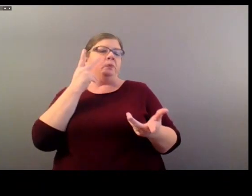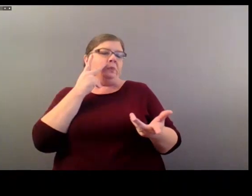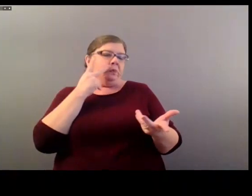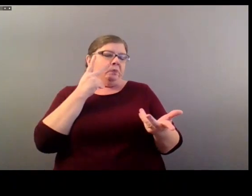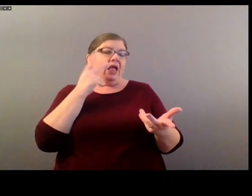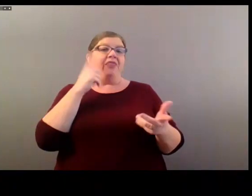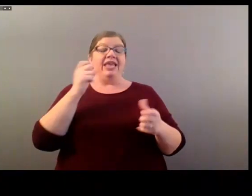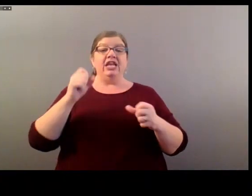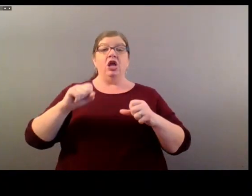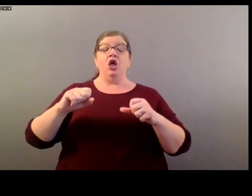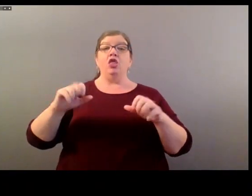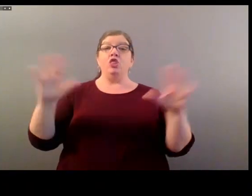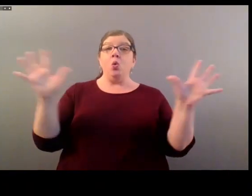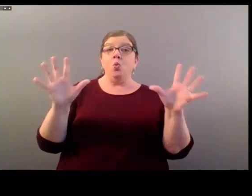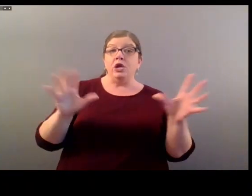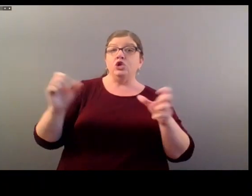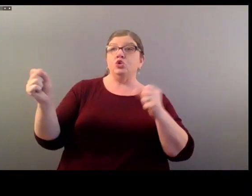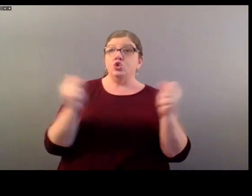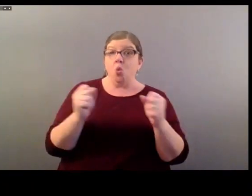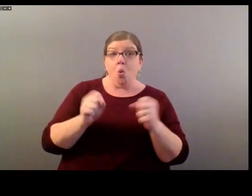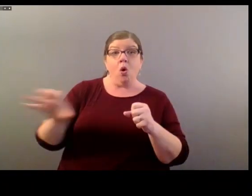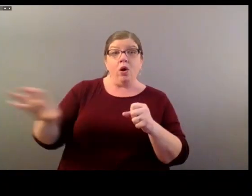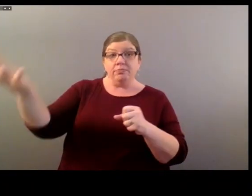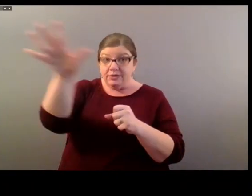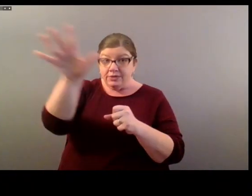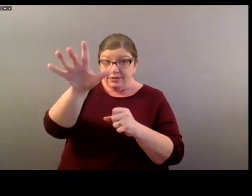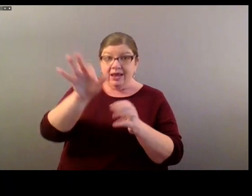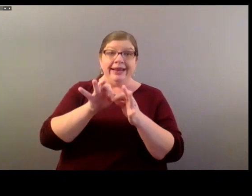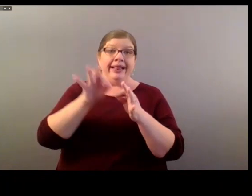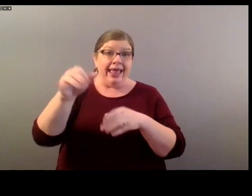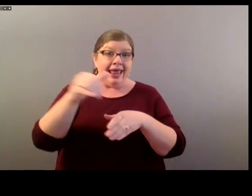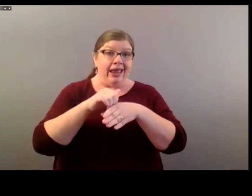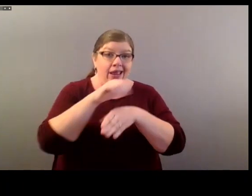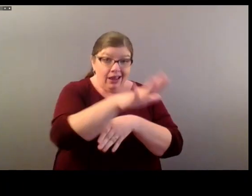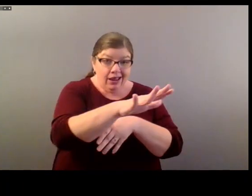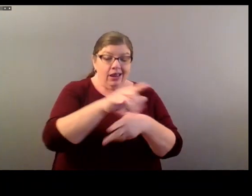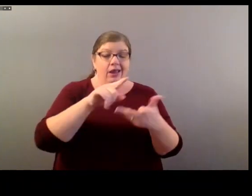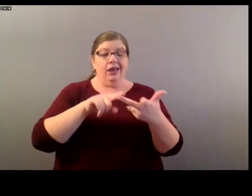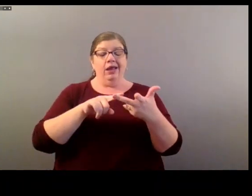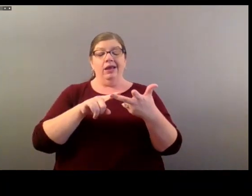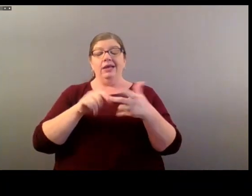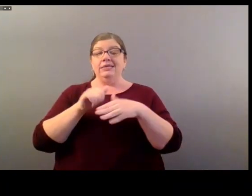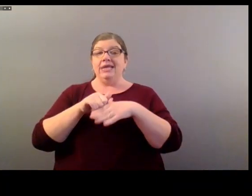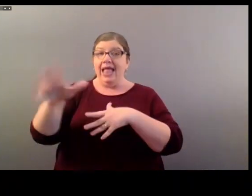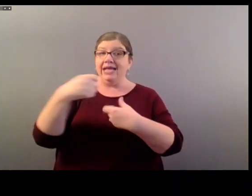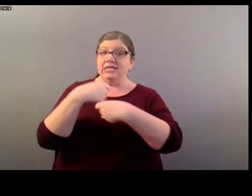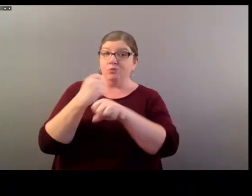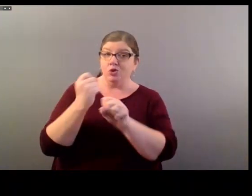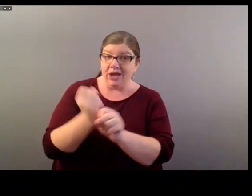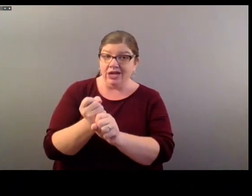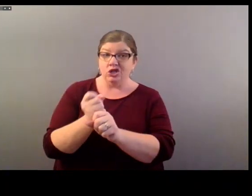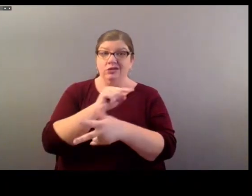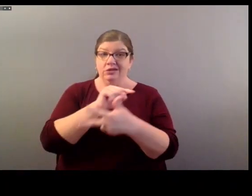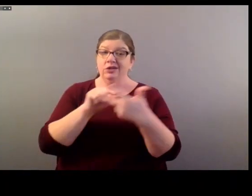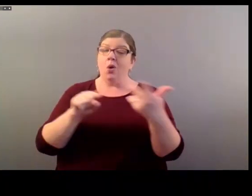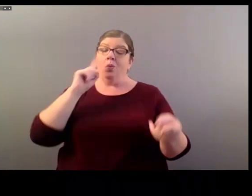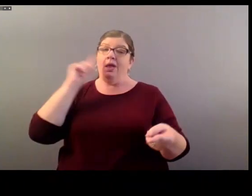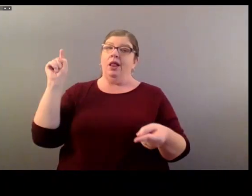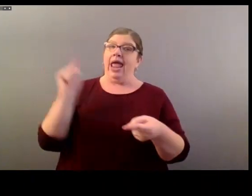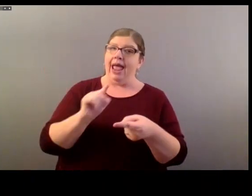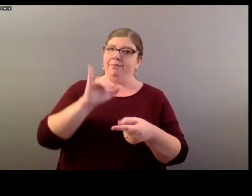winter storms and the delays in mass production will hamper that effort somewhat.